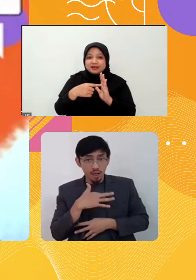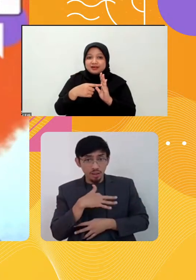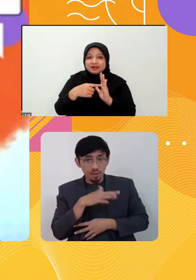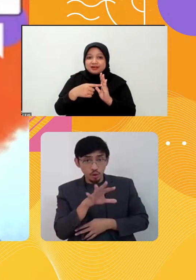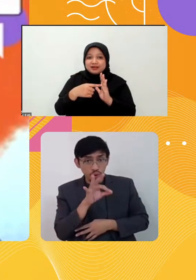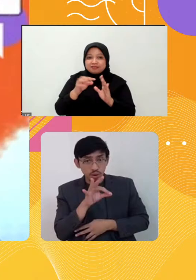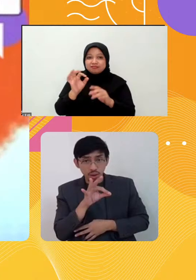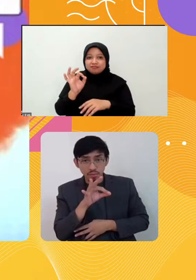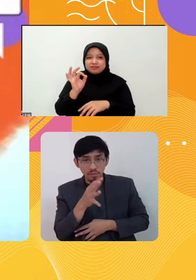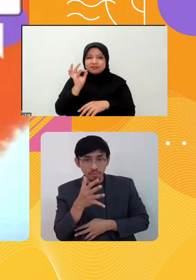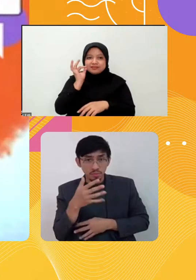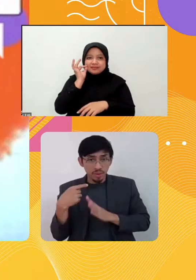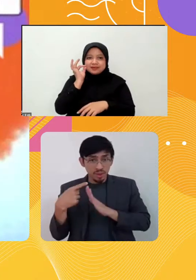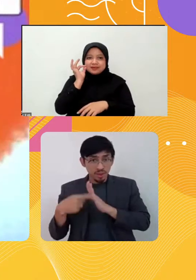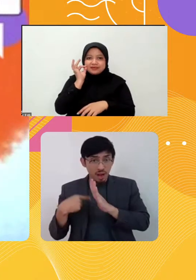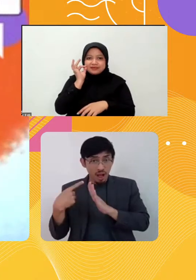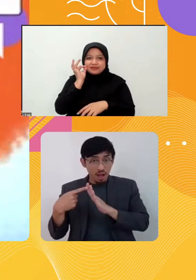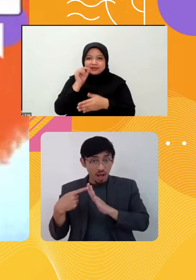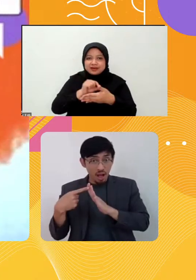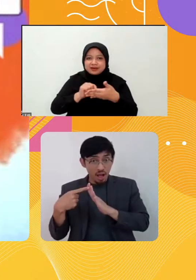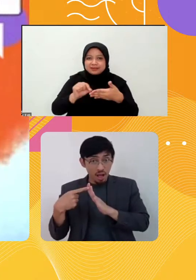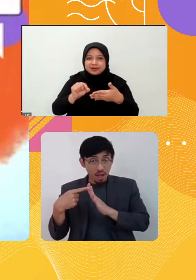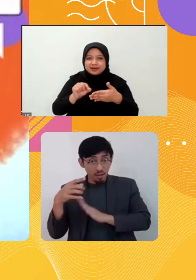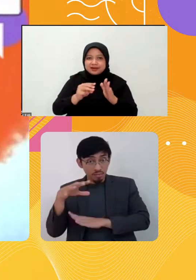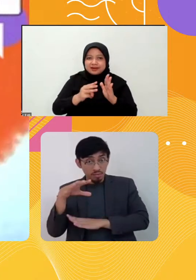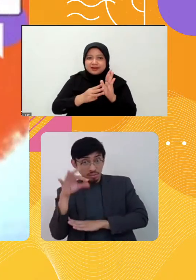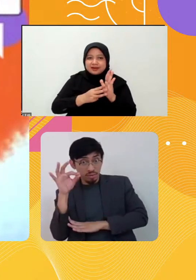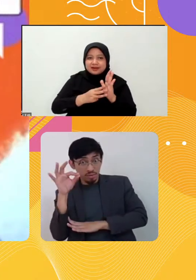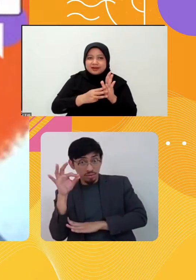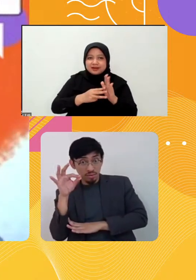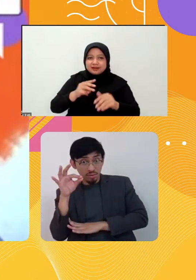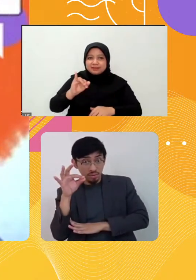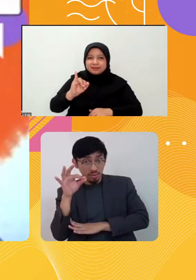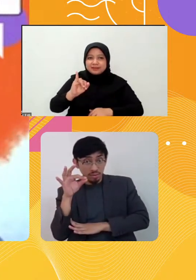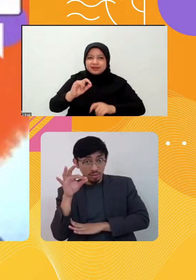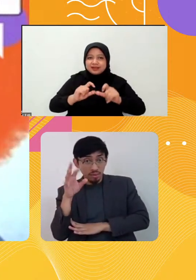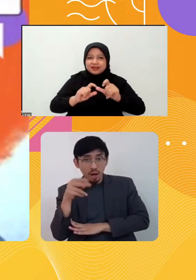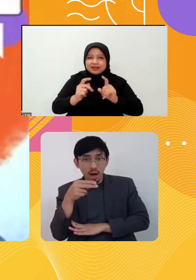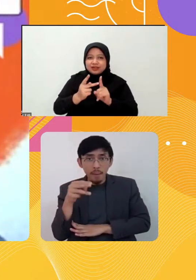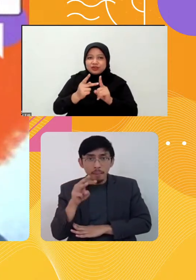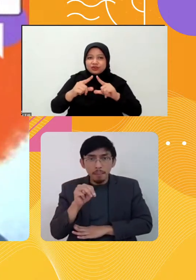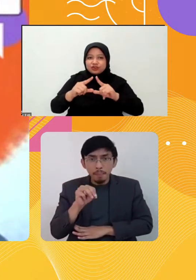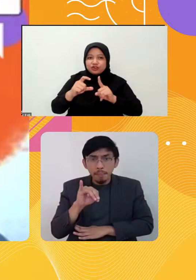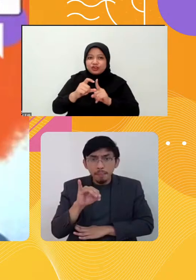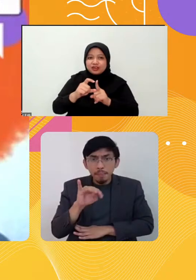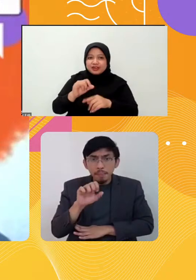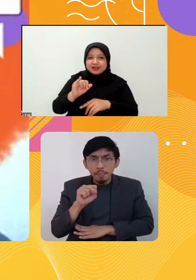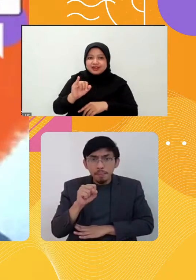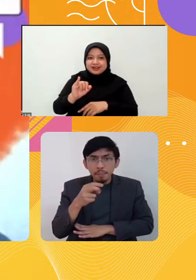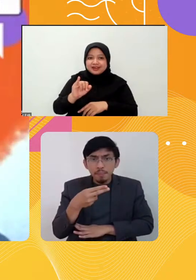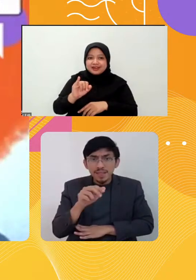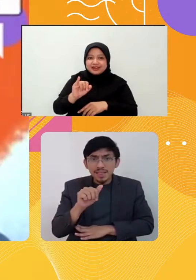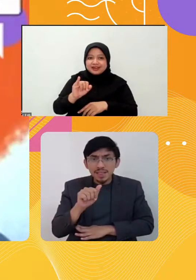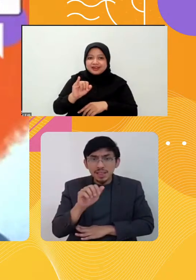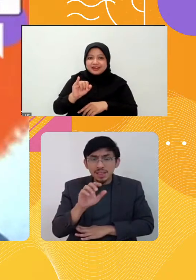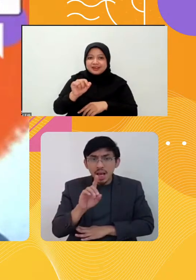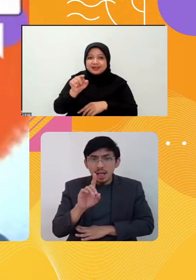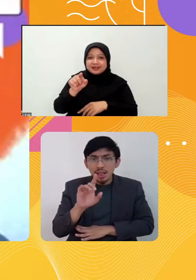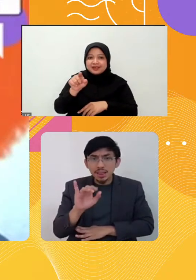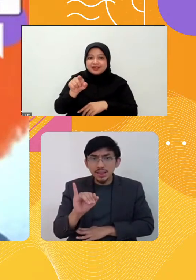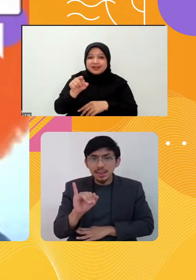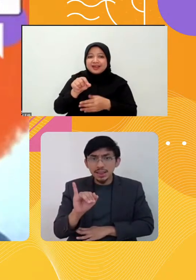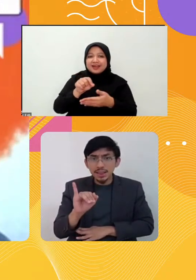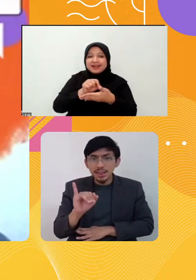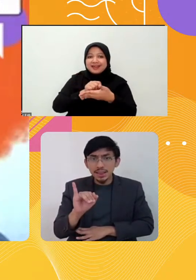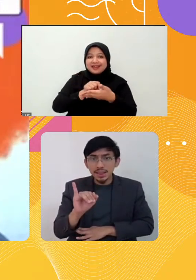sorry, Nishadi Gunatilak. You can put your name and also